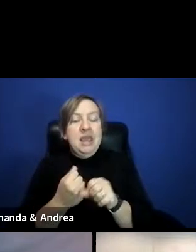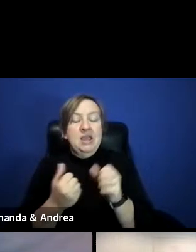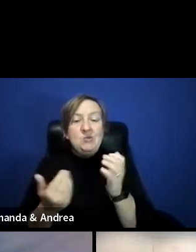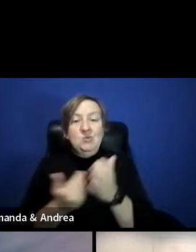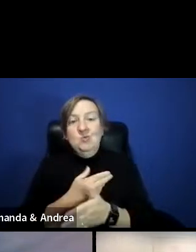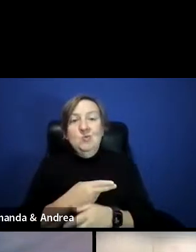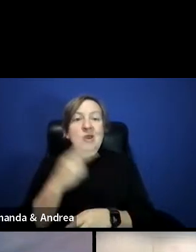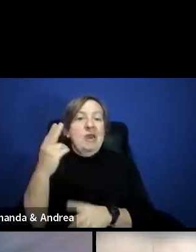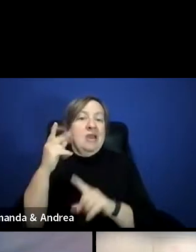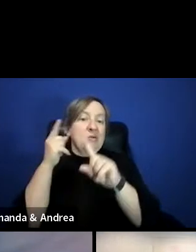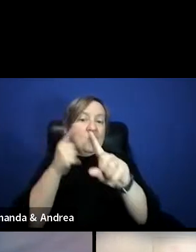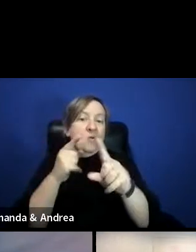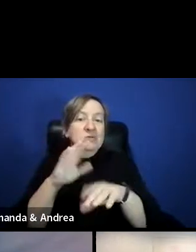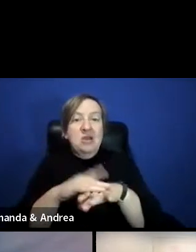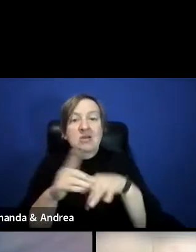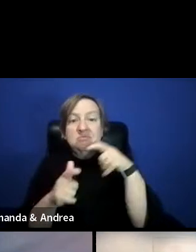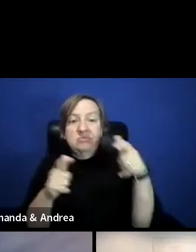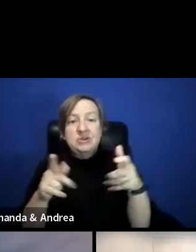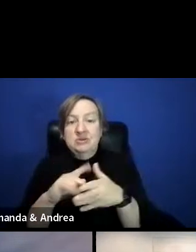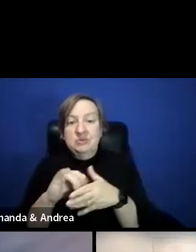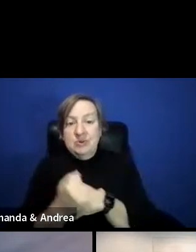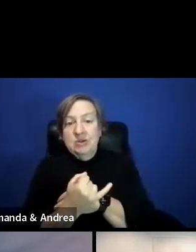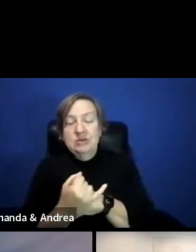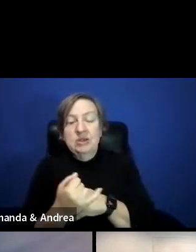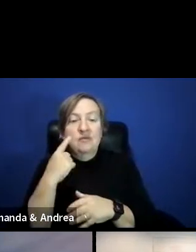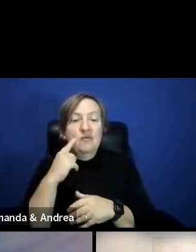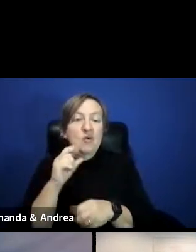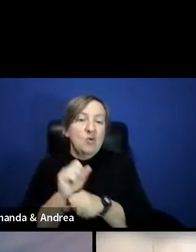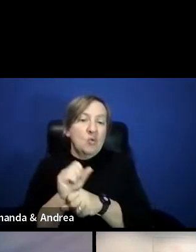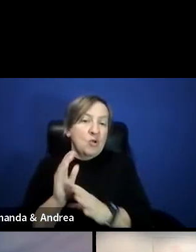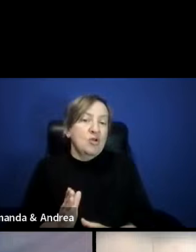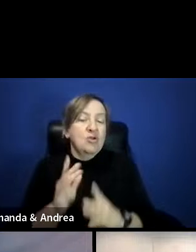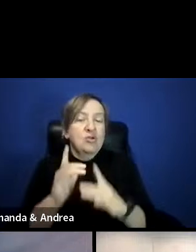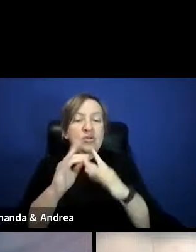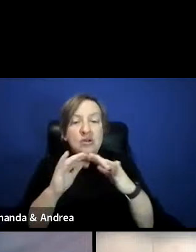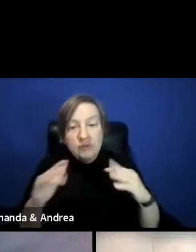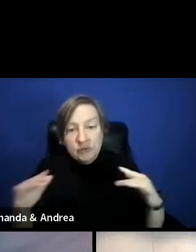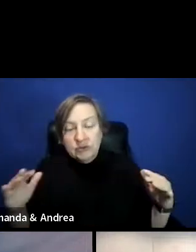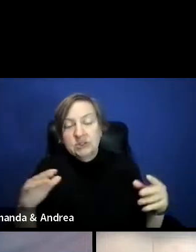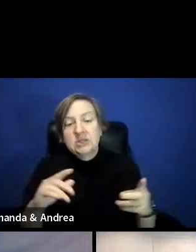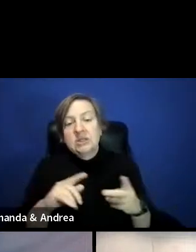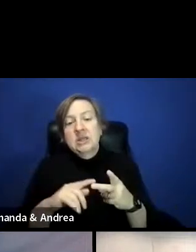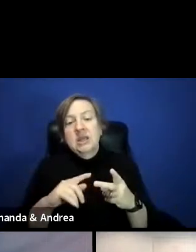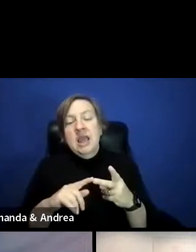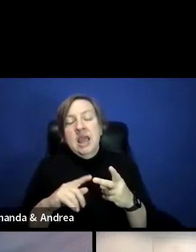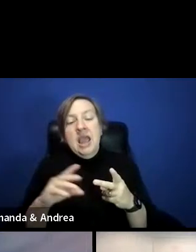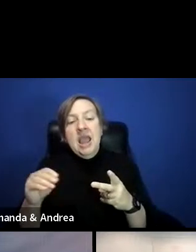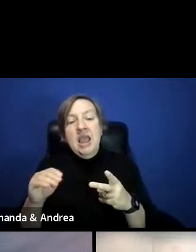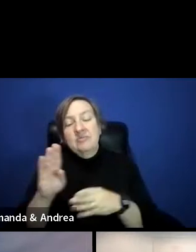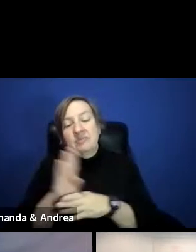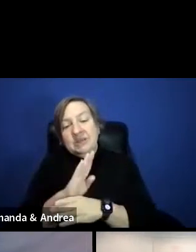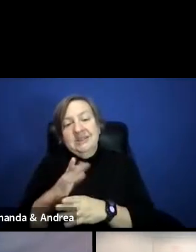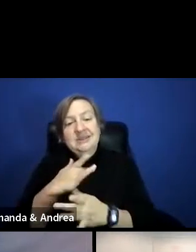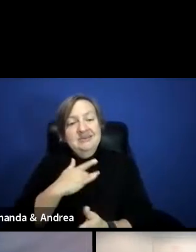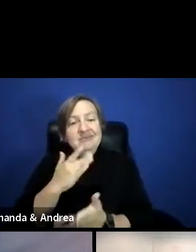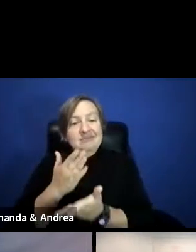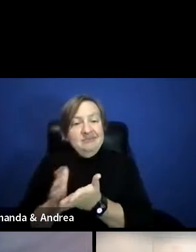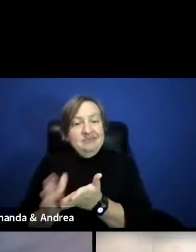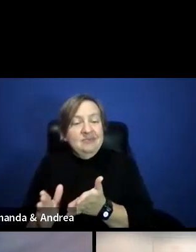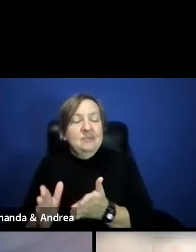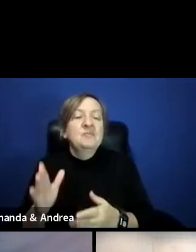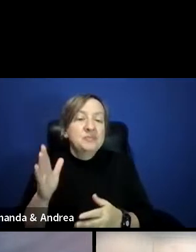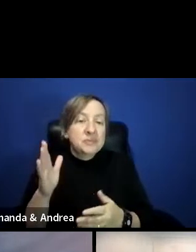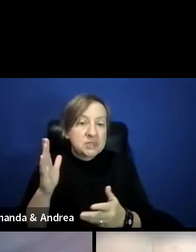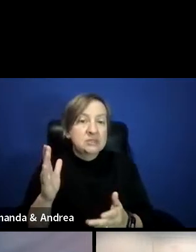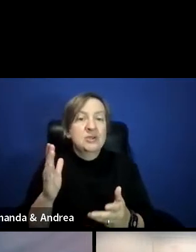mega project for, again, workforce diversity and disadvantaged business enterprise utilization. So